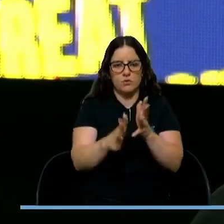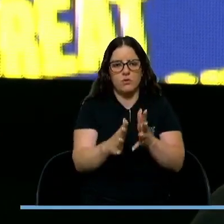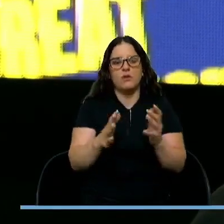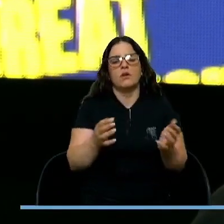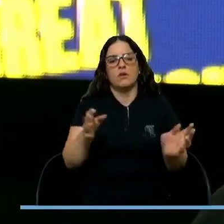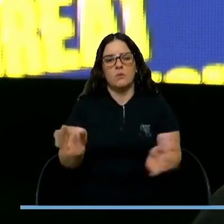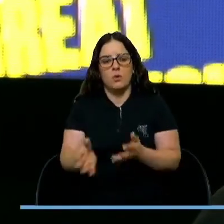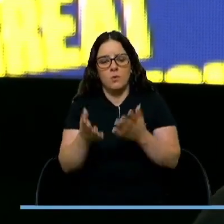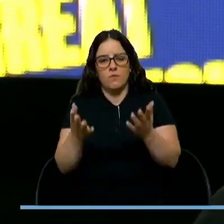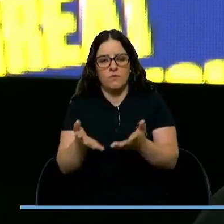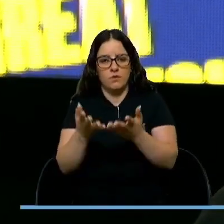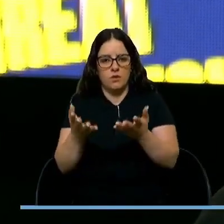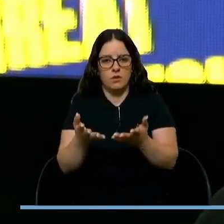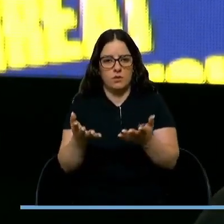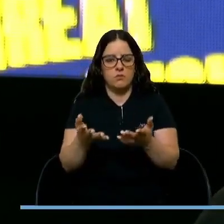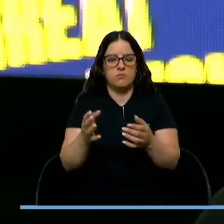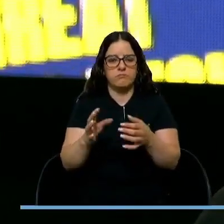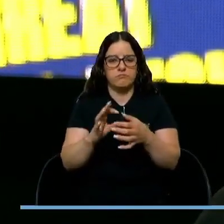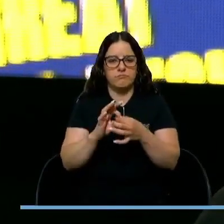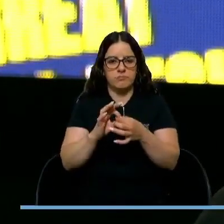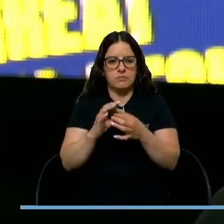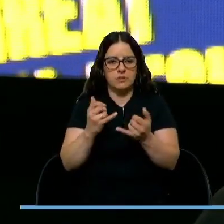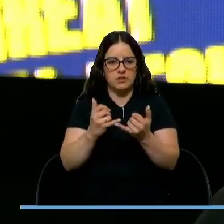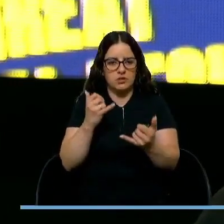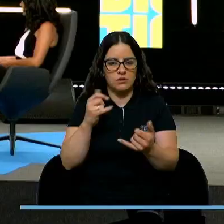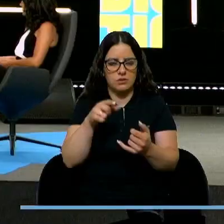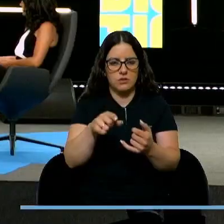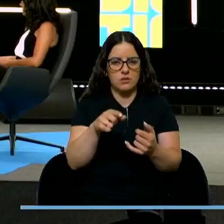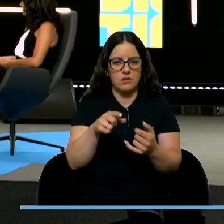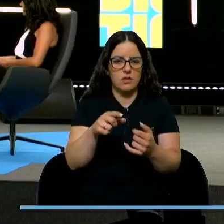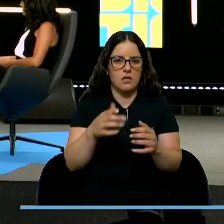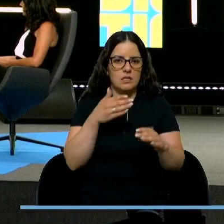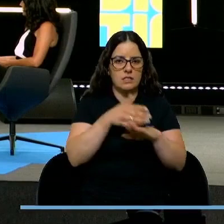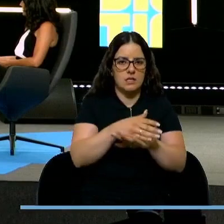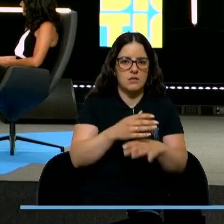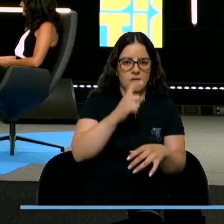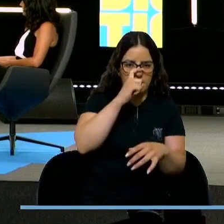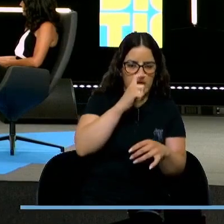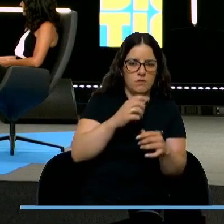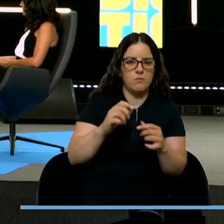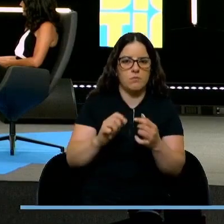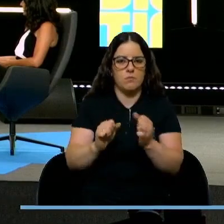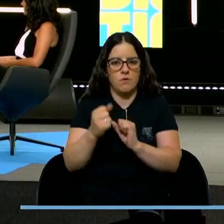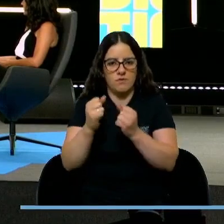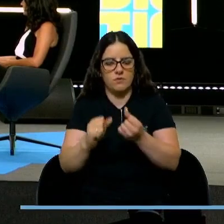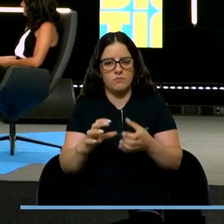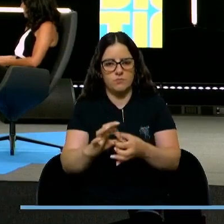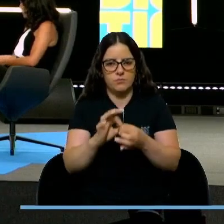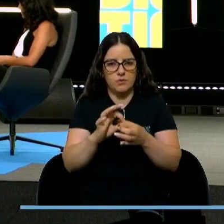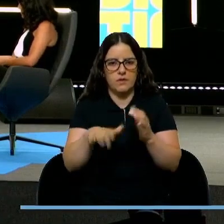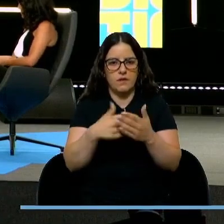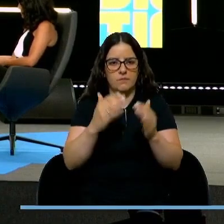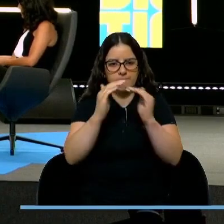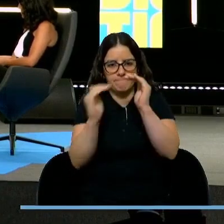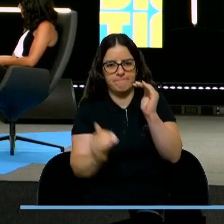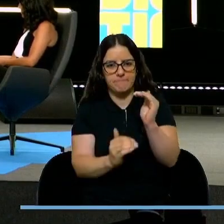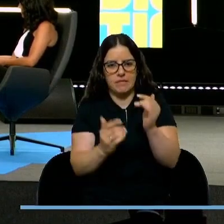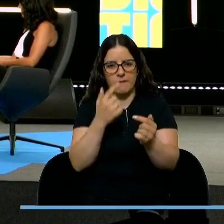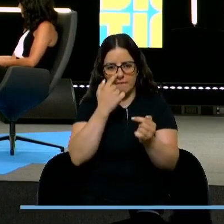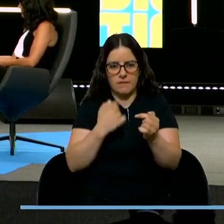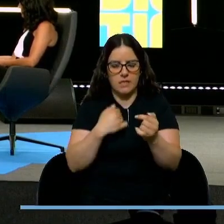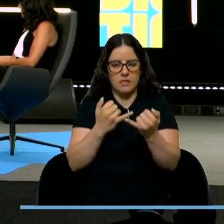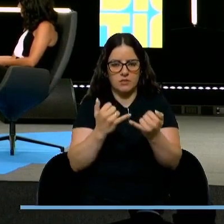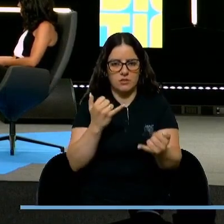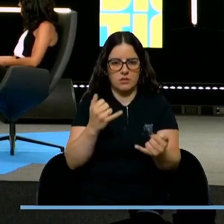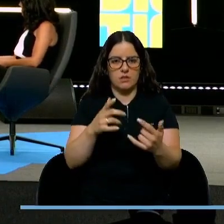digital transition, for instance, in the energy sector, to connect fixed mobile access, to reduce the digital gap.